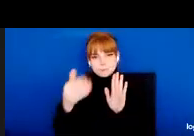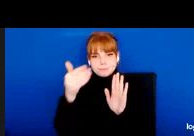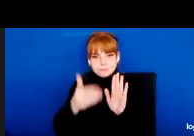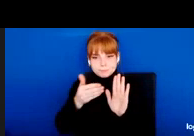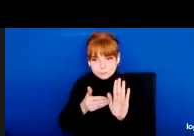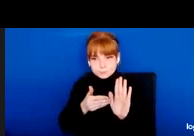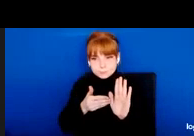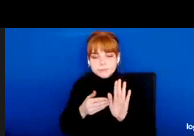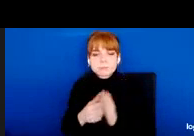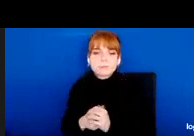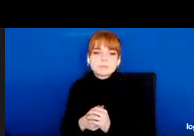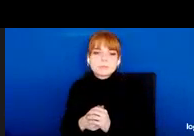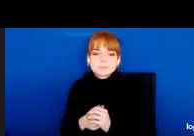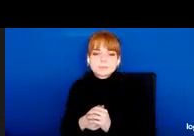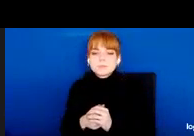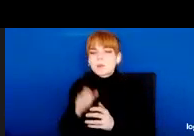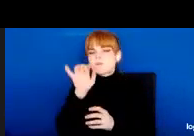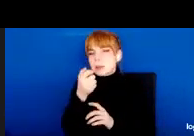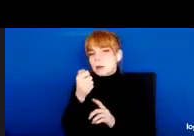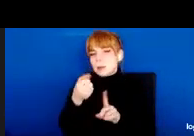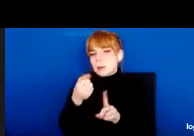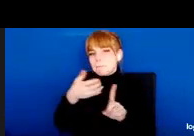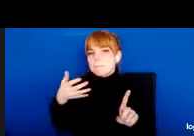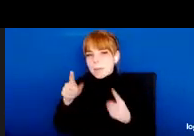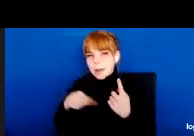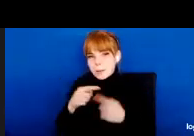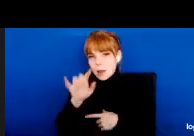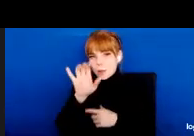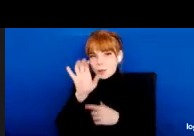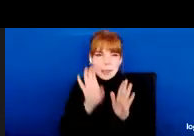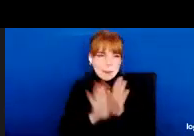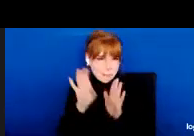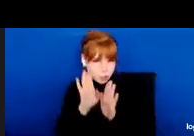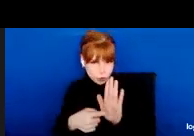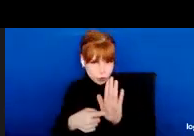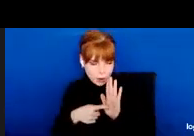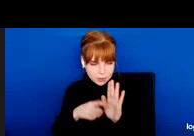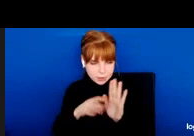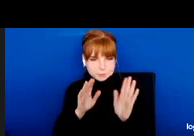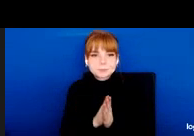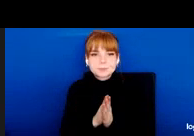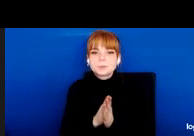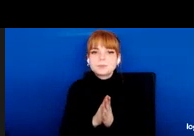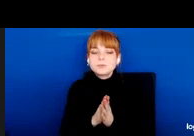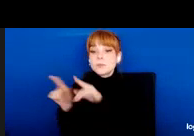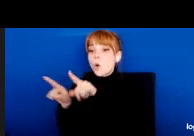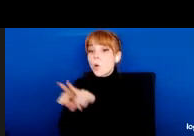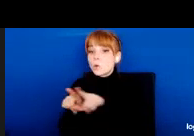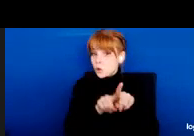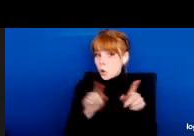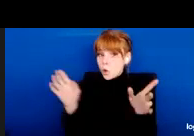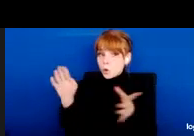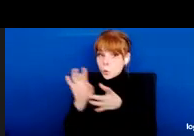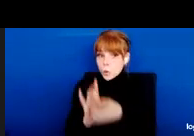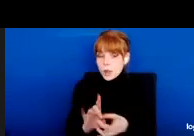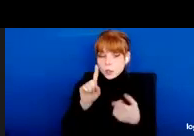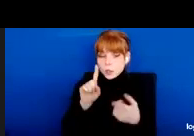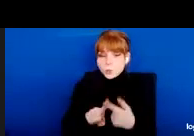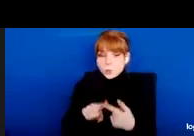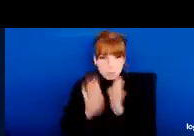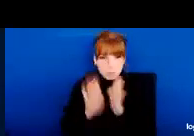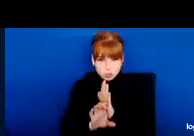That is a little bit more about that requirement related to images. In addition to images, it also